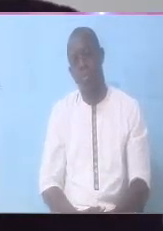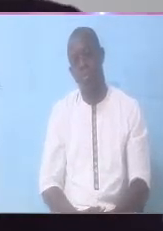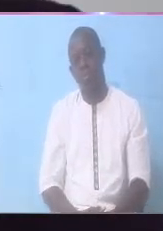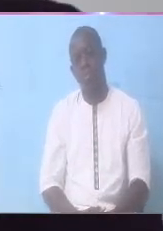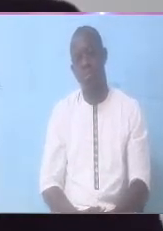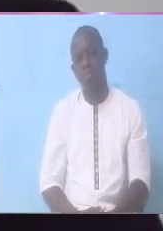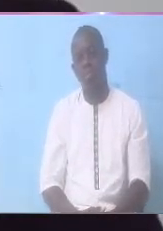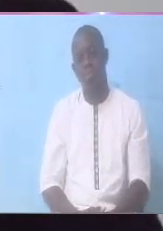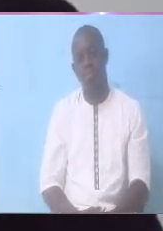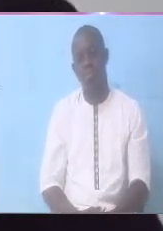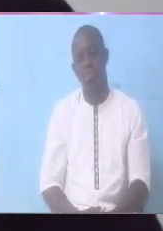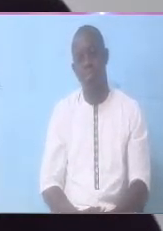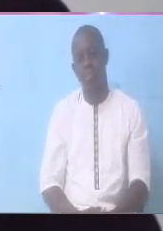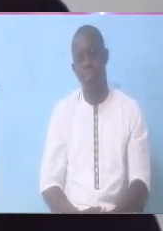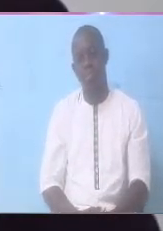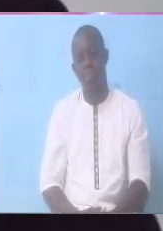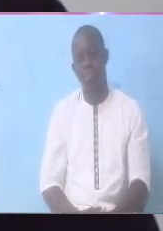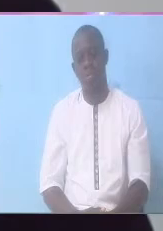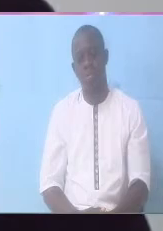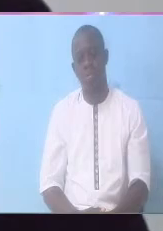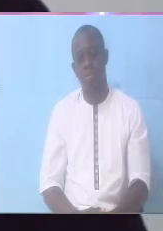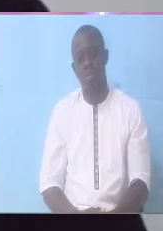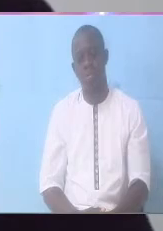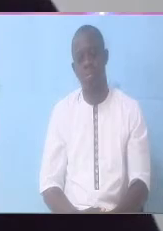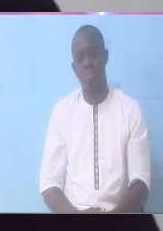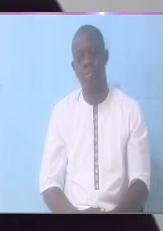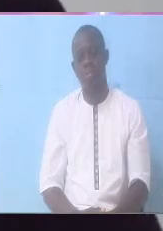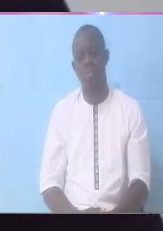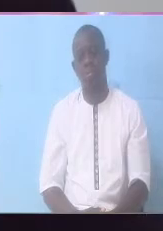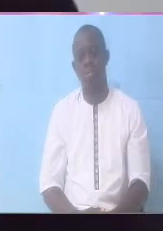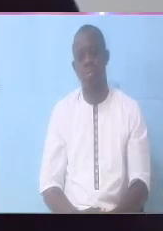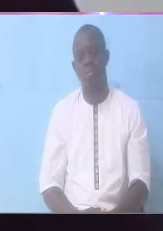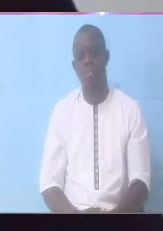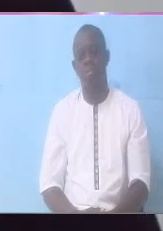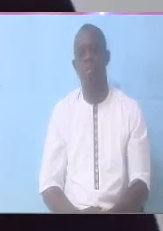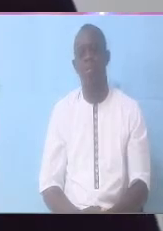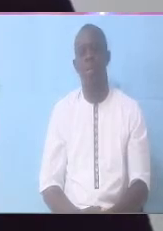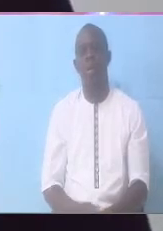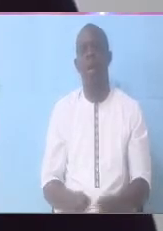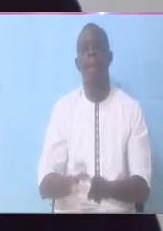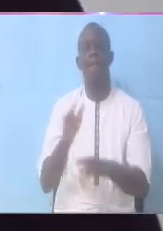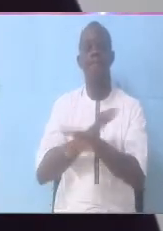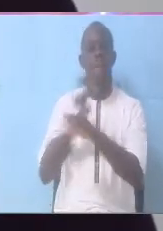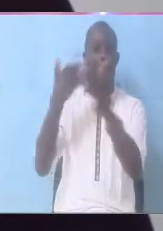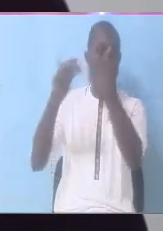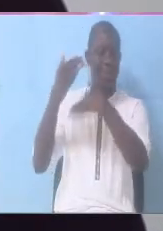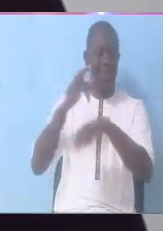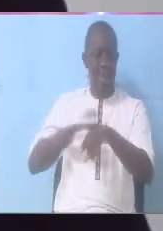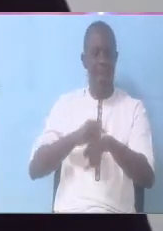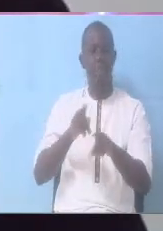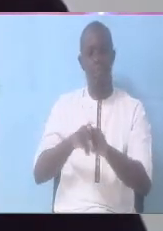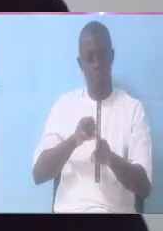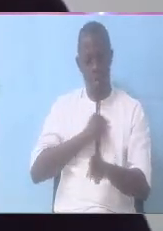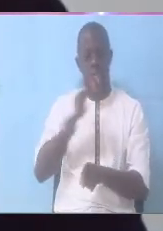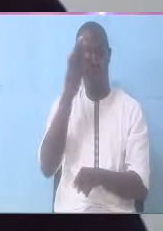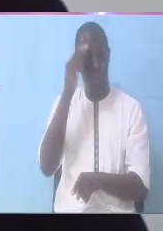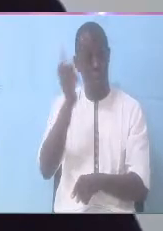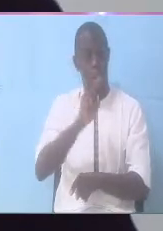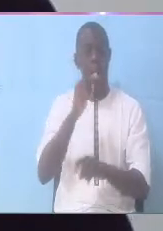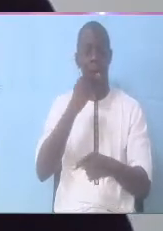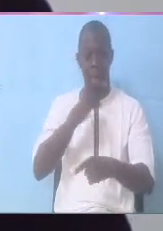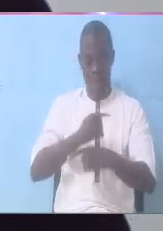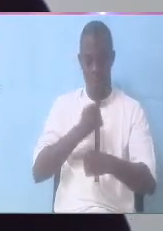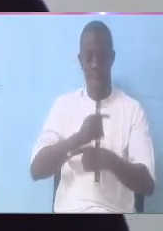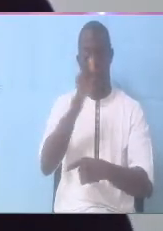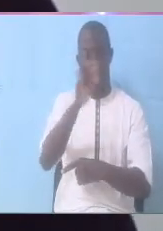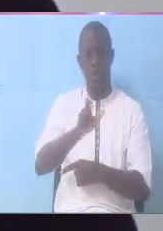they know what they know what at the time they know what Gambians don't know. So you see, if we go further, you will get to know